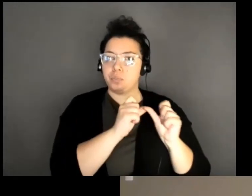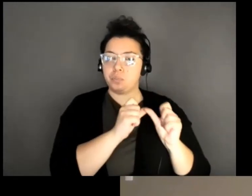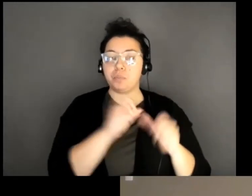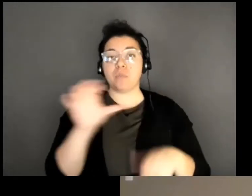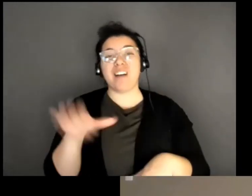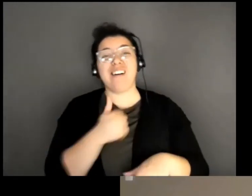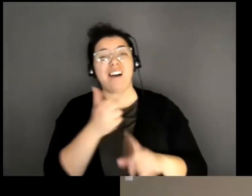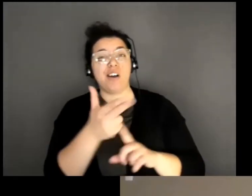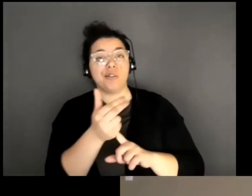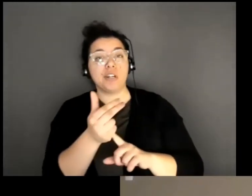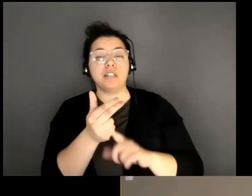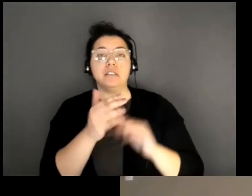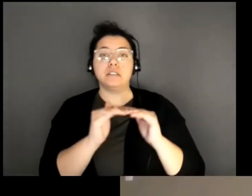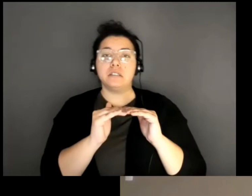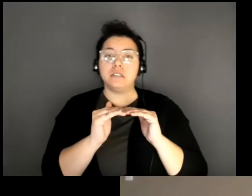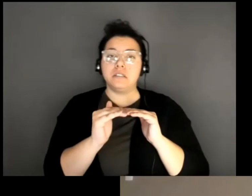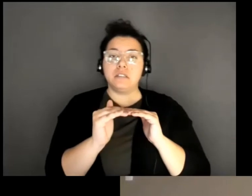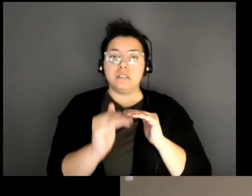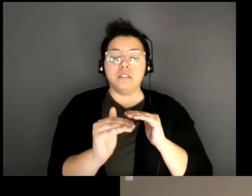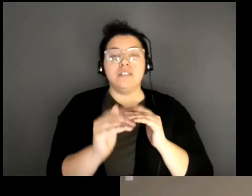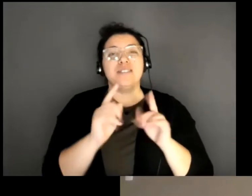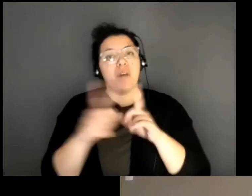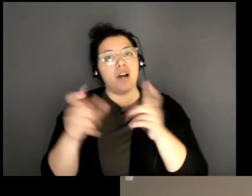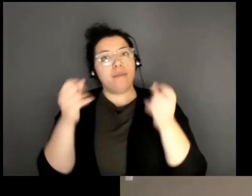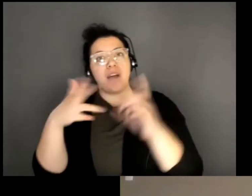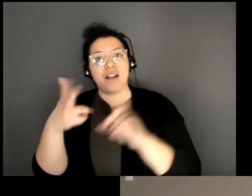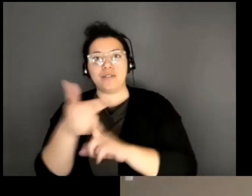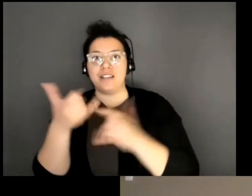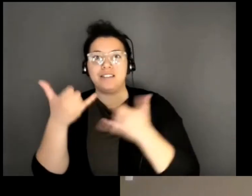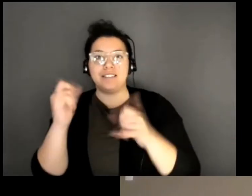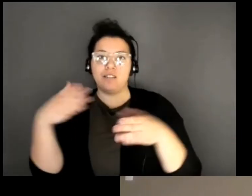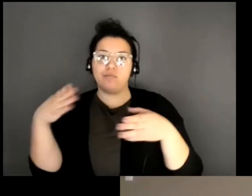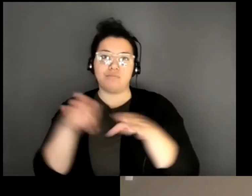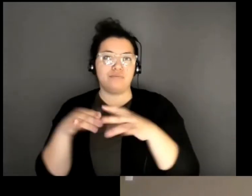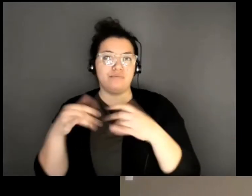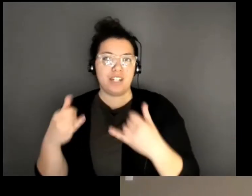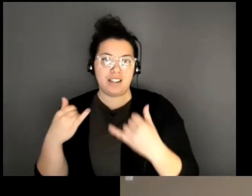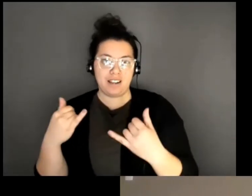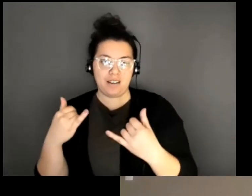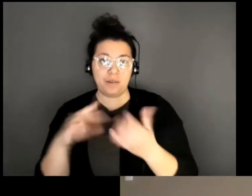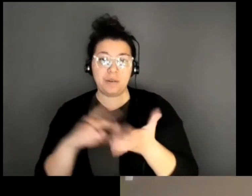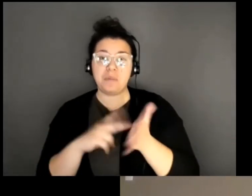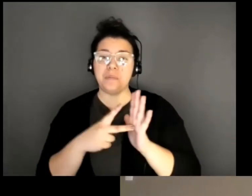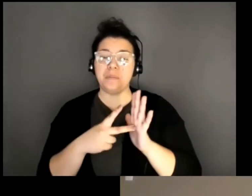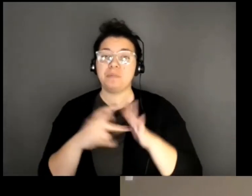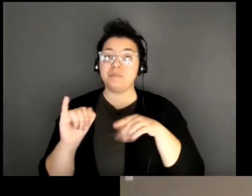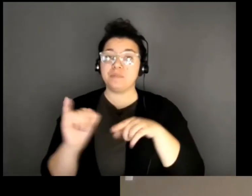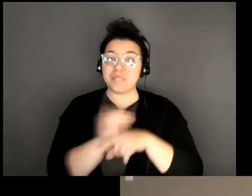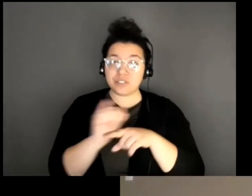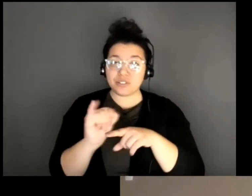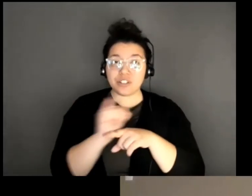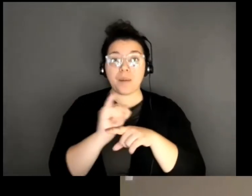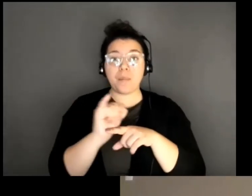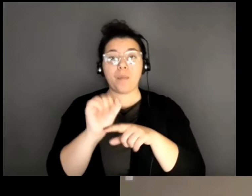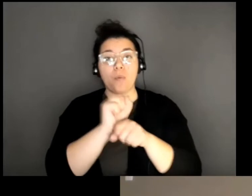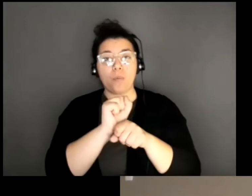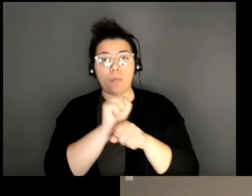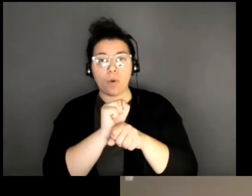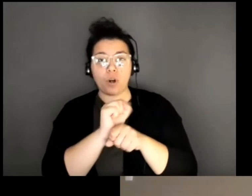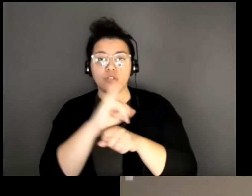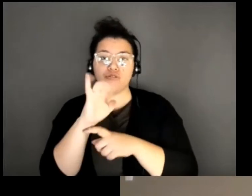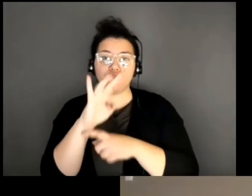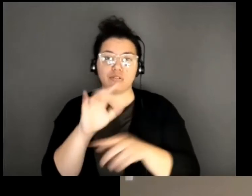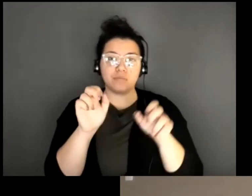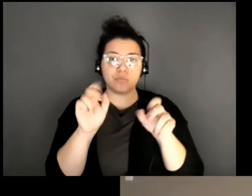of cases, hotels are still closed. So internships and those type of jobs, there may be